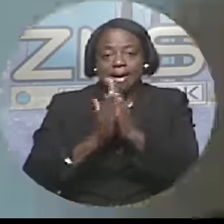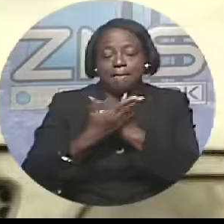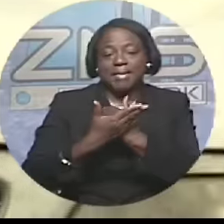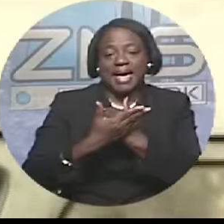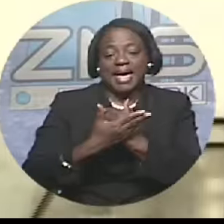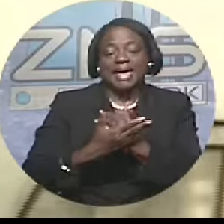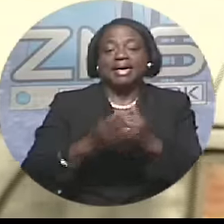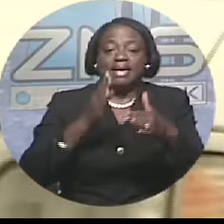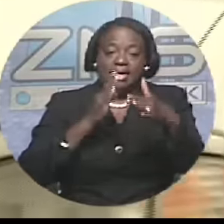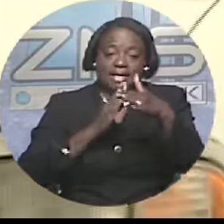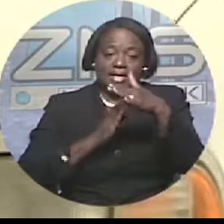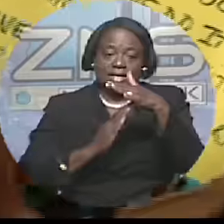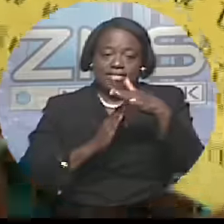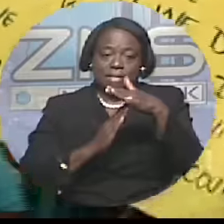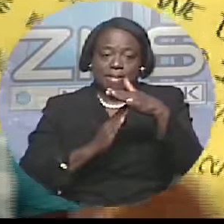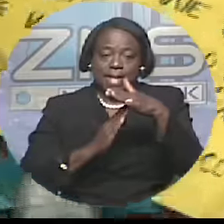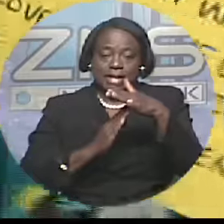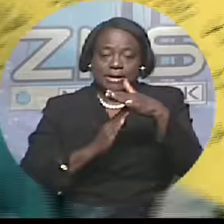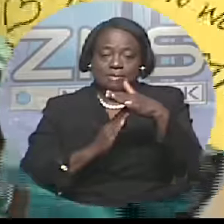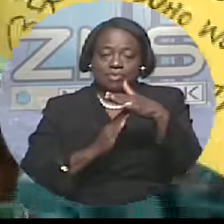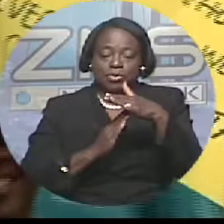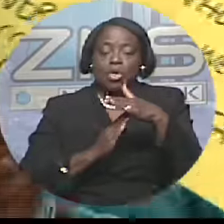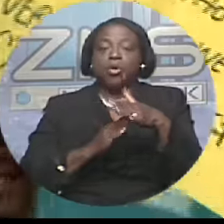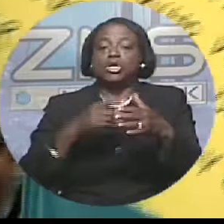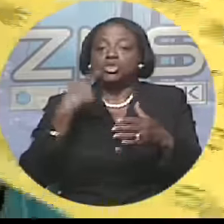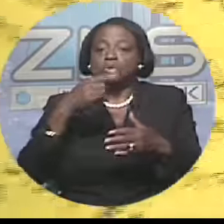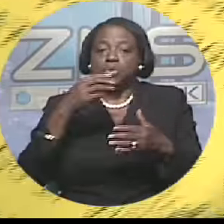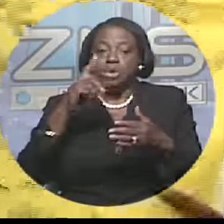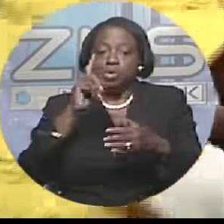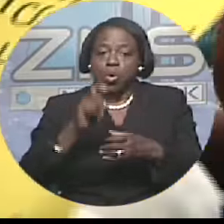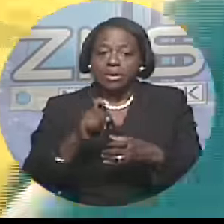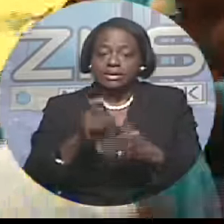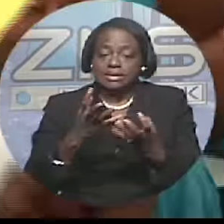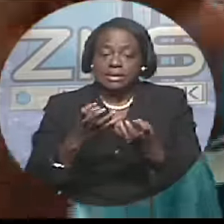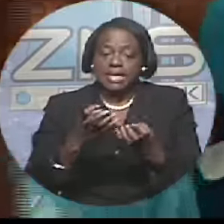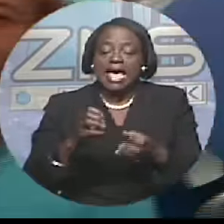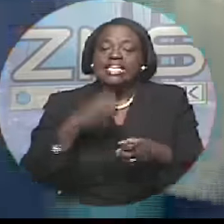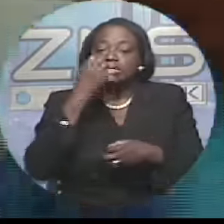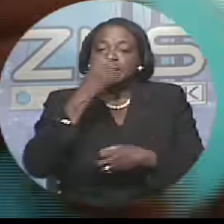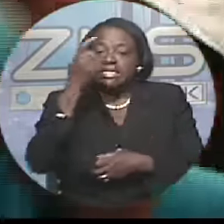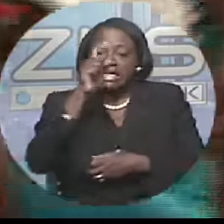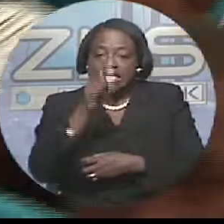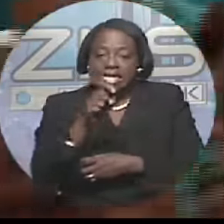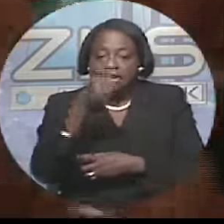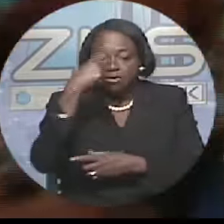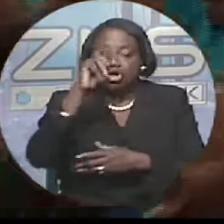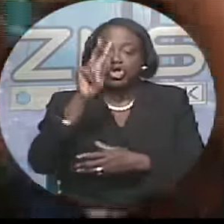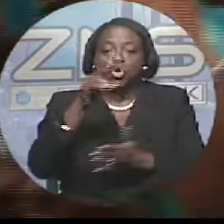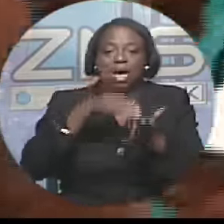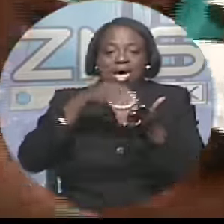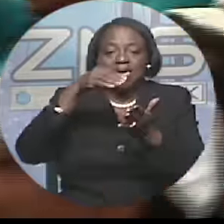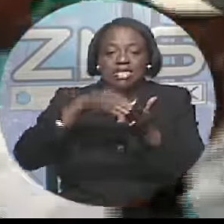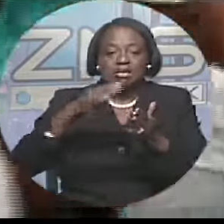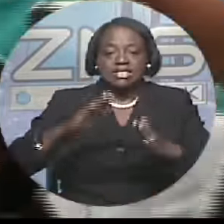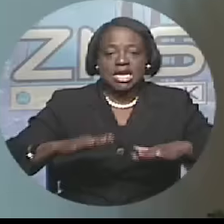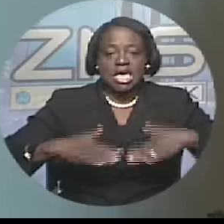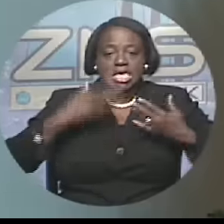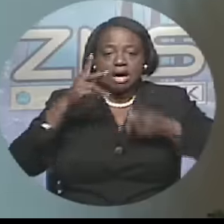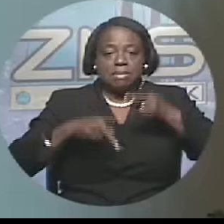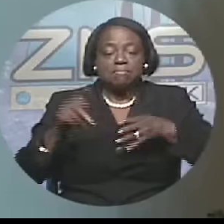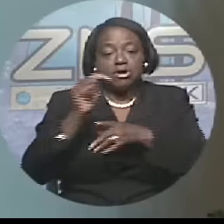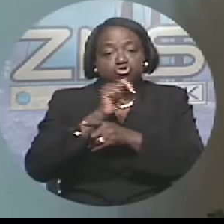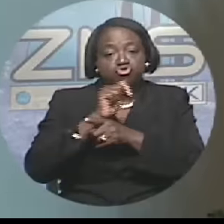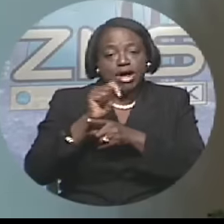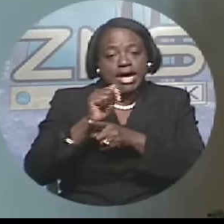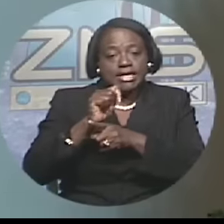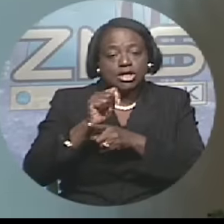want it now. We have also been stressing the need for the 2,000 young people who had been trained to move quickly so